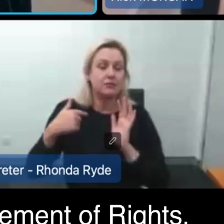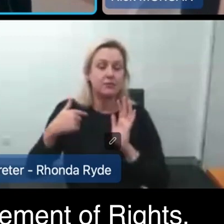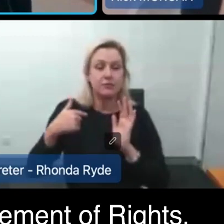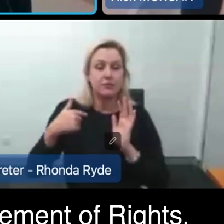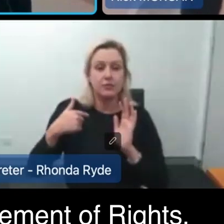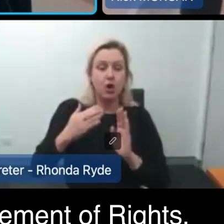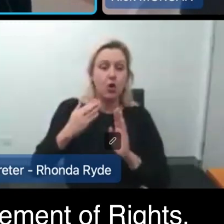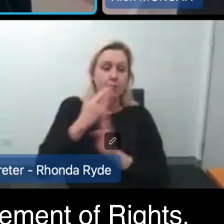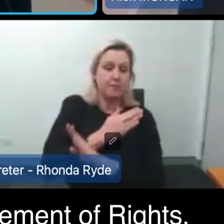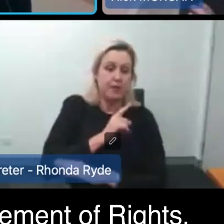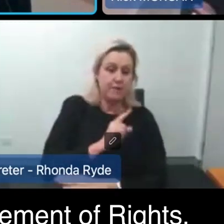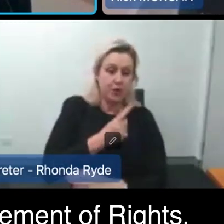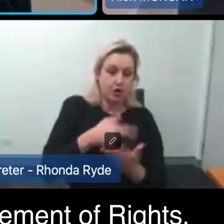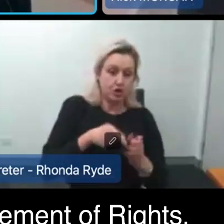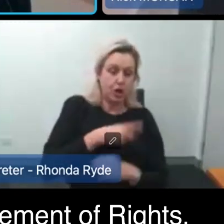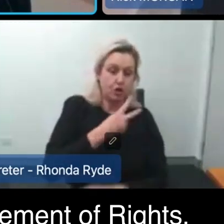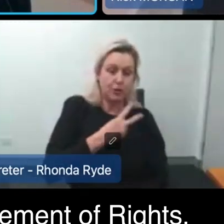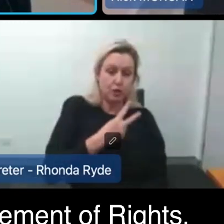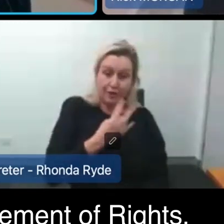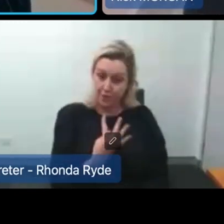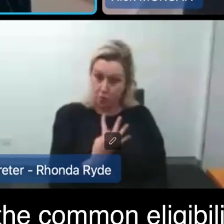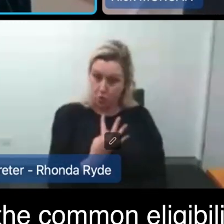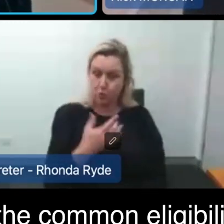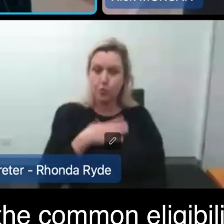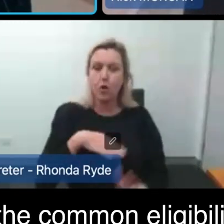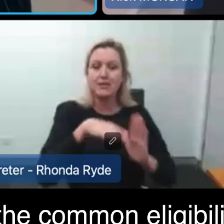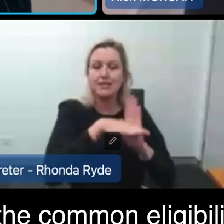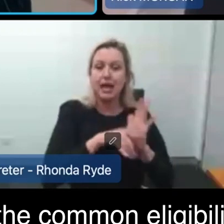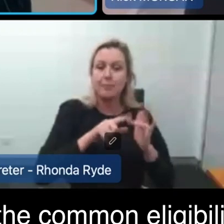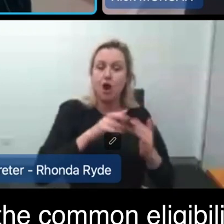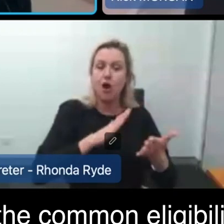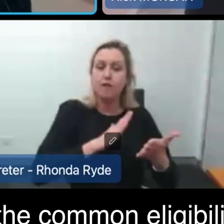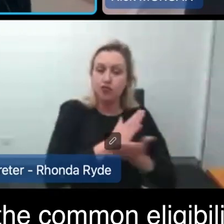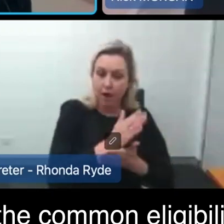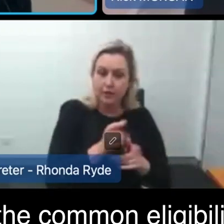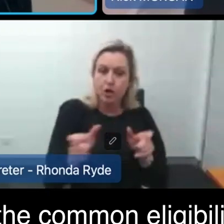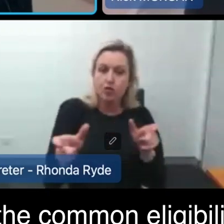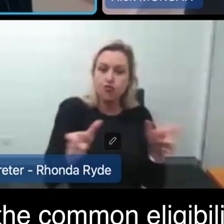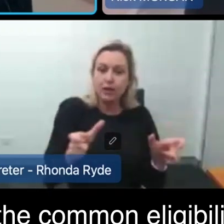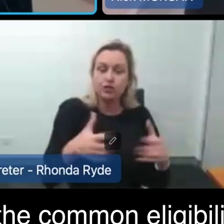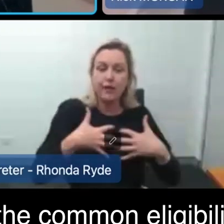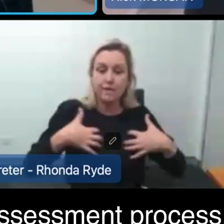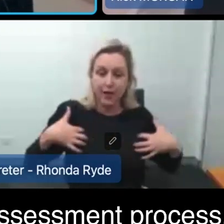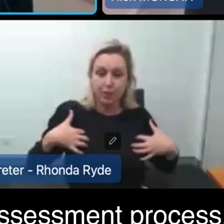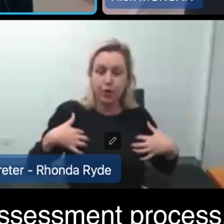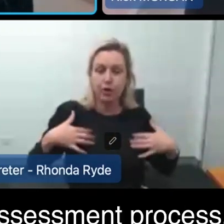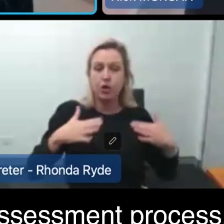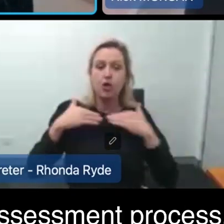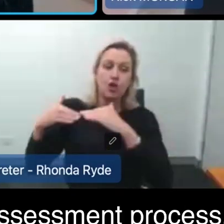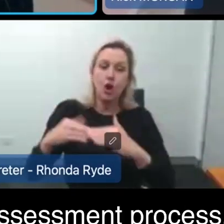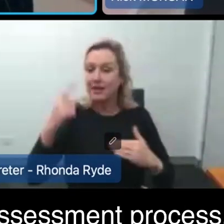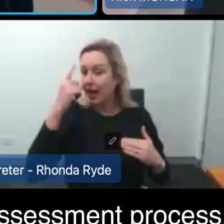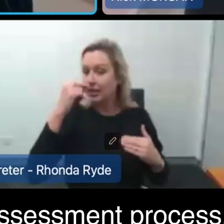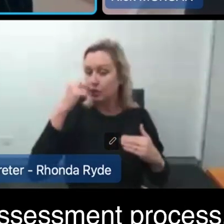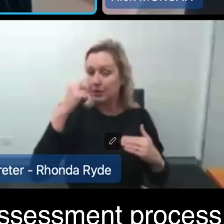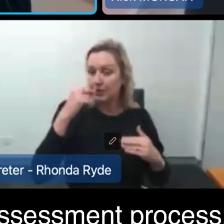2024 is the Statement of Rights, the new regulatory framework, the common eligibility requirements and